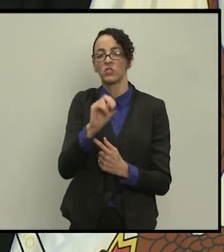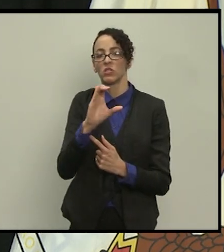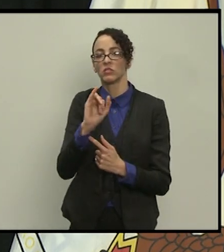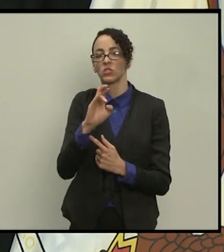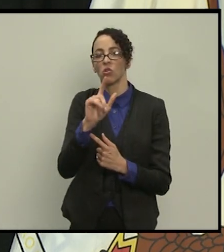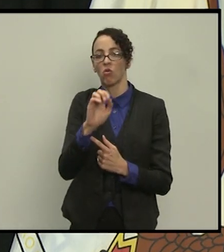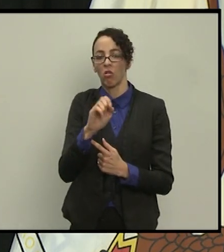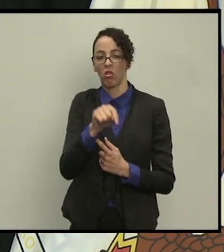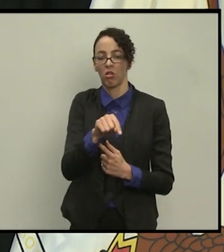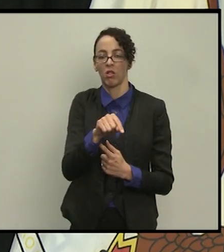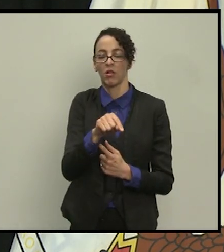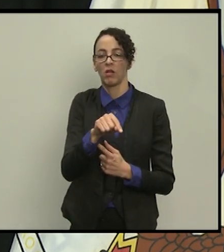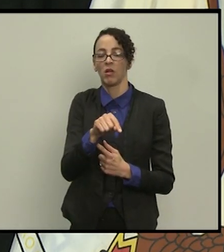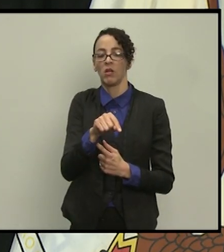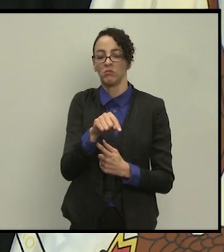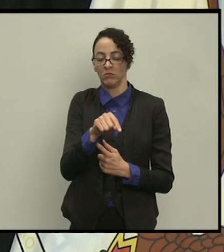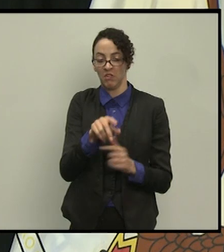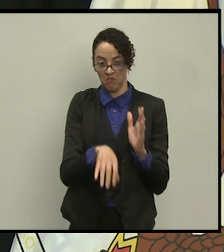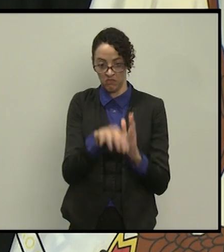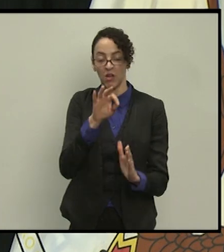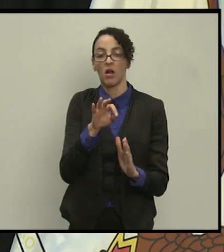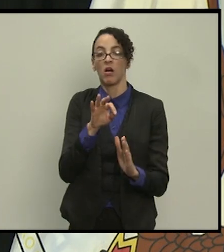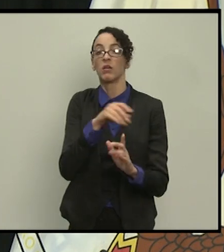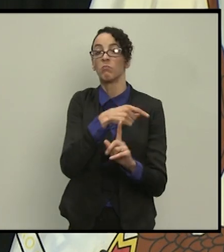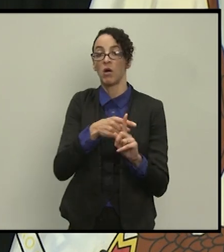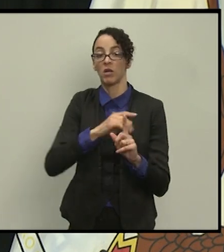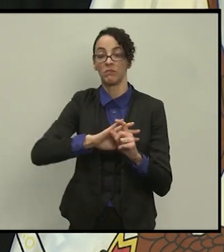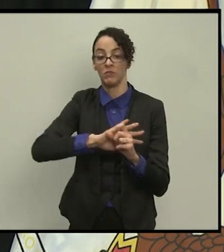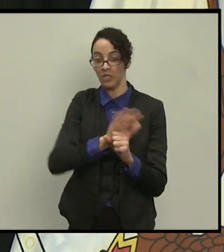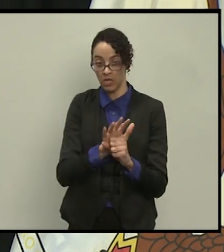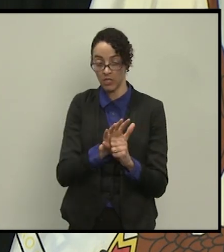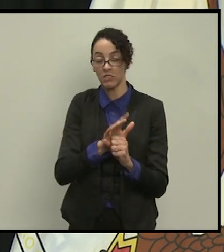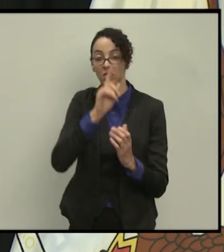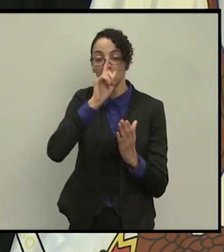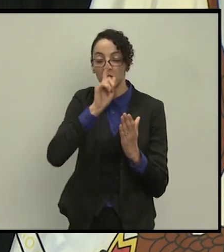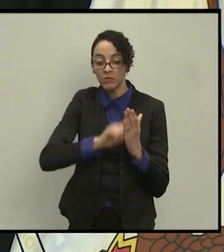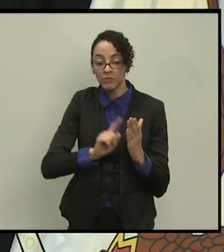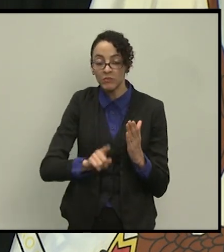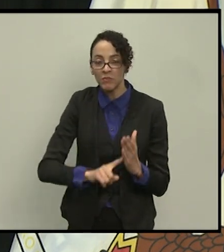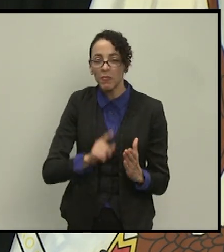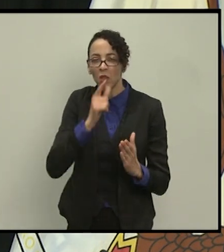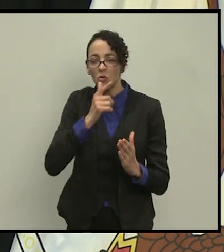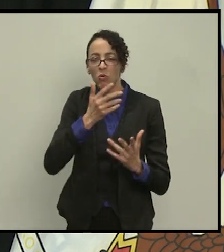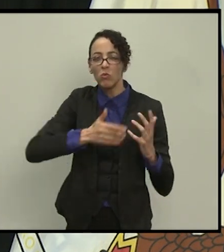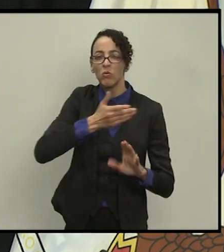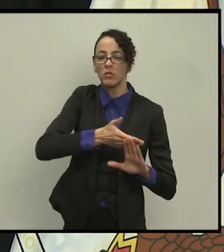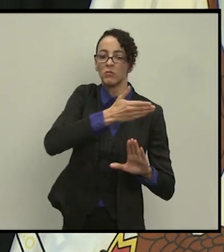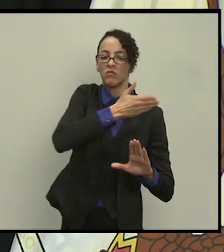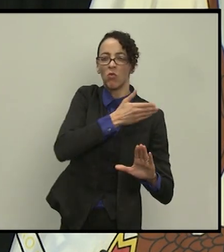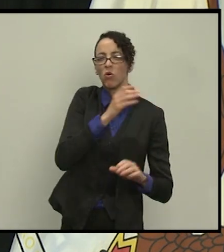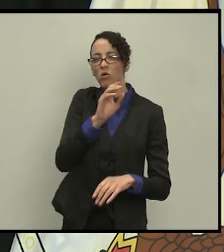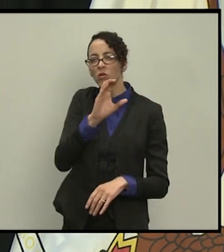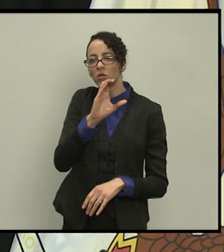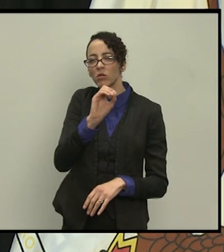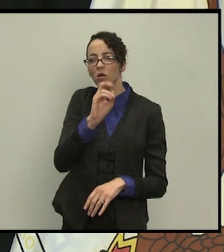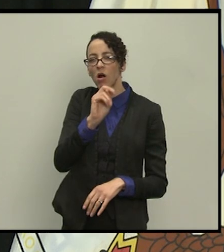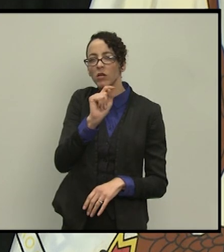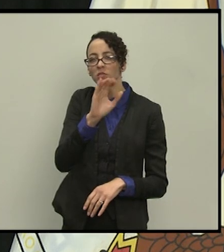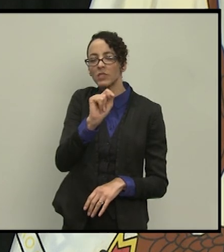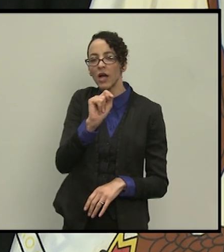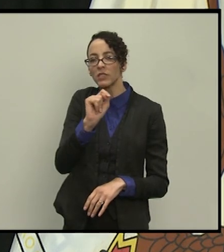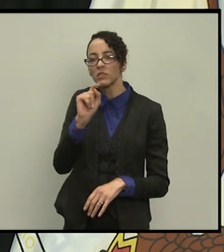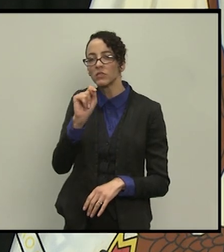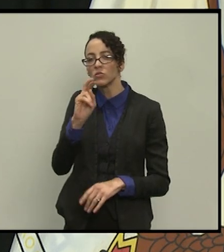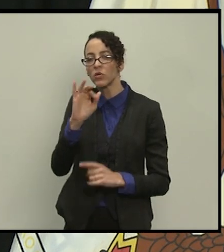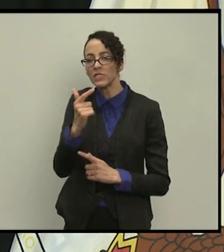there was contact investigation done, and testing was done there. On a more limited scale, because at that time we didn't find